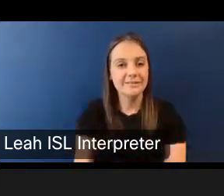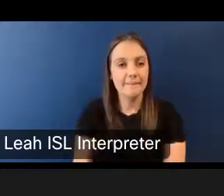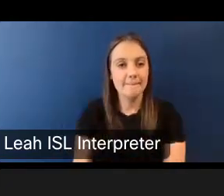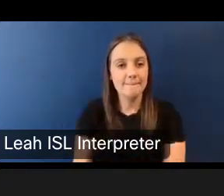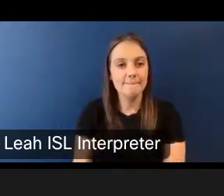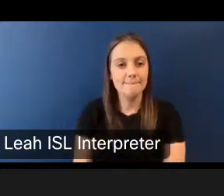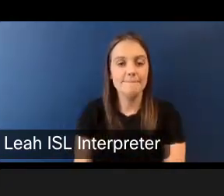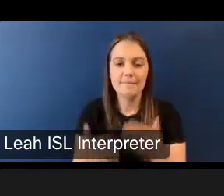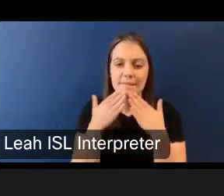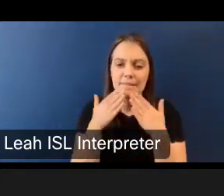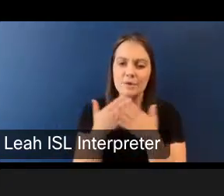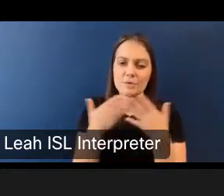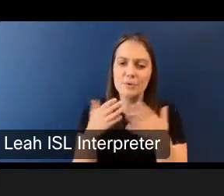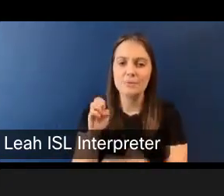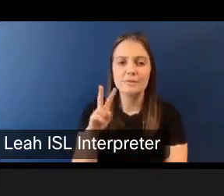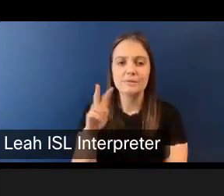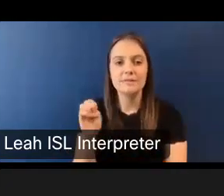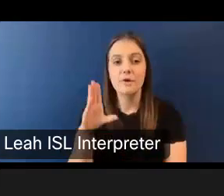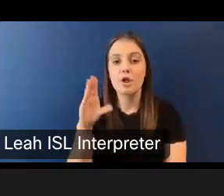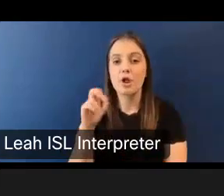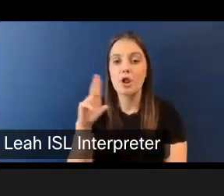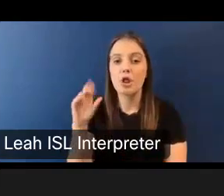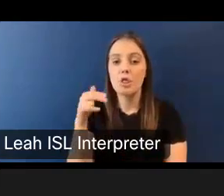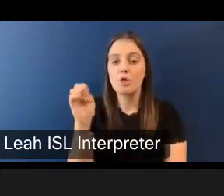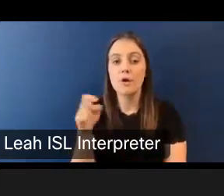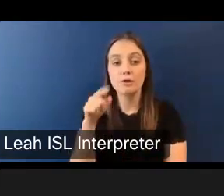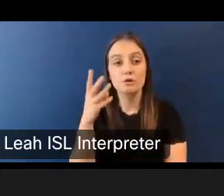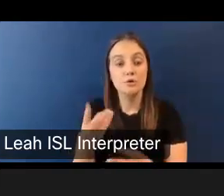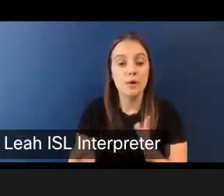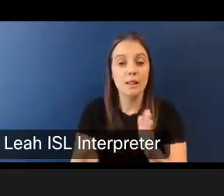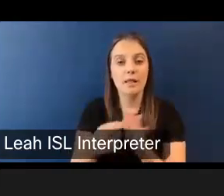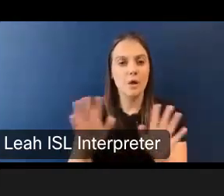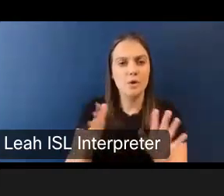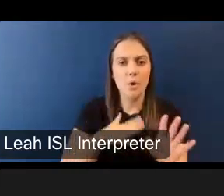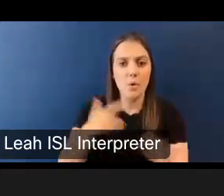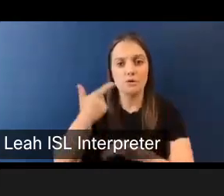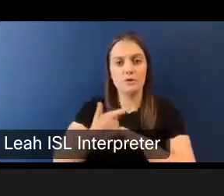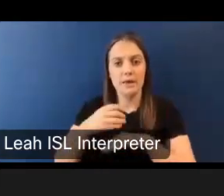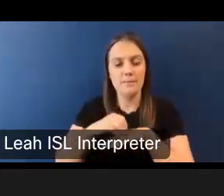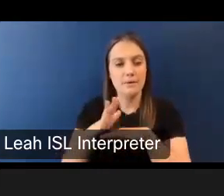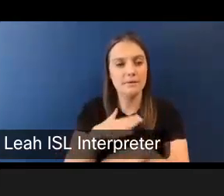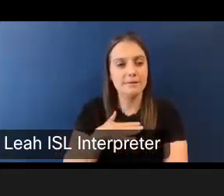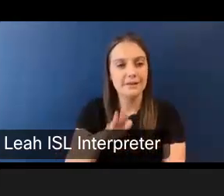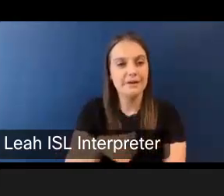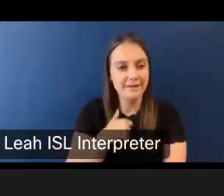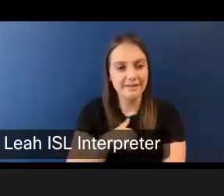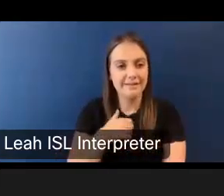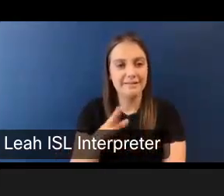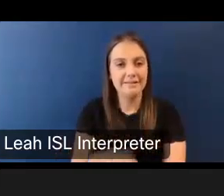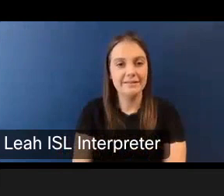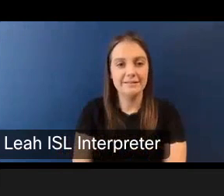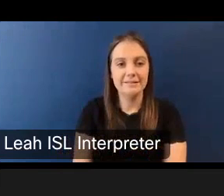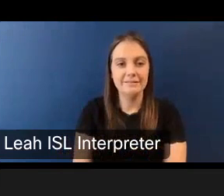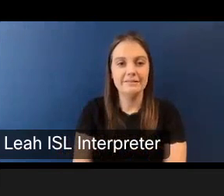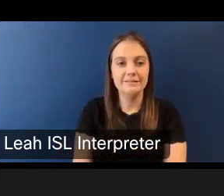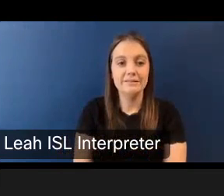Thanks so much, Eve. Lorraine, did you want to come in there? Oh, no, sorry. I thought we were just going to the question section. Sorry. Okay, no bother.